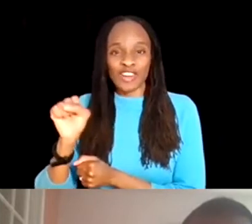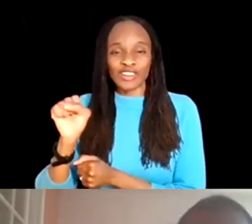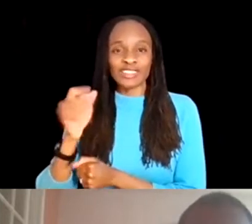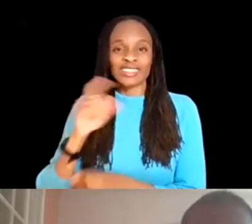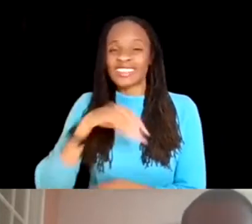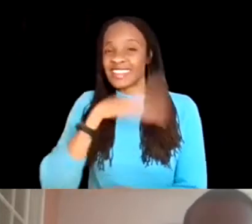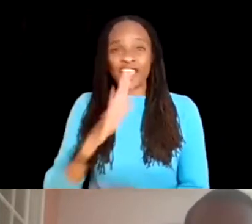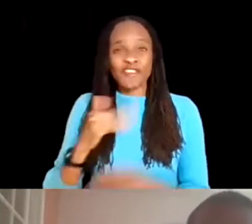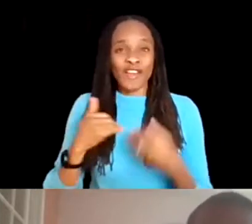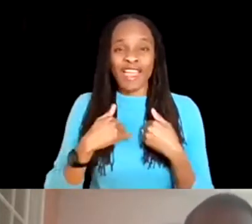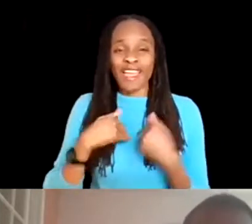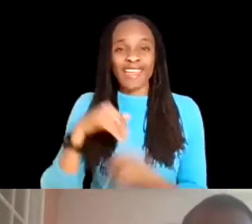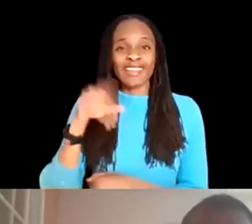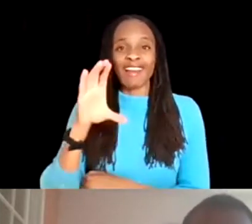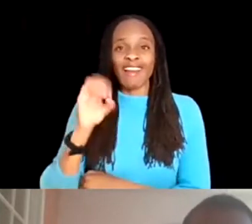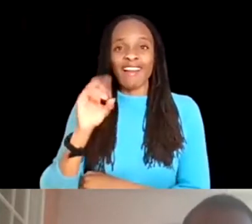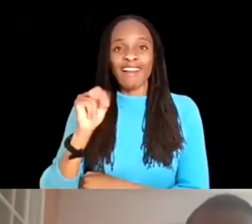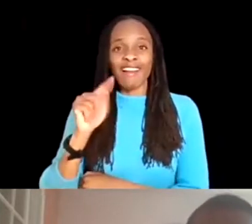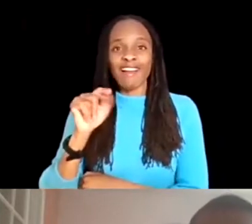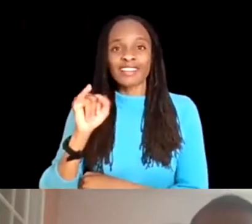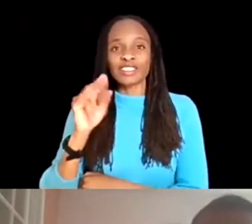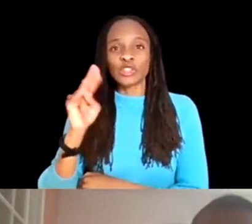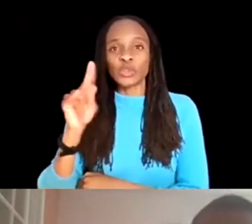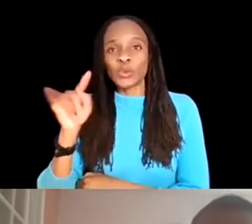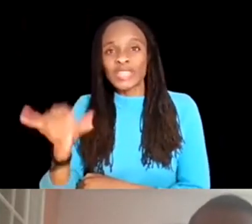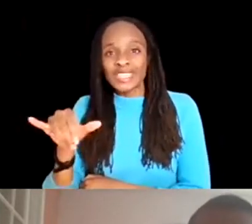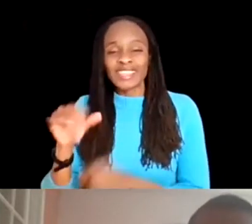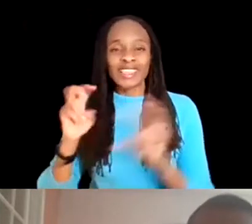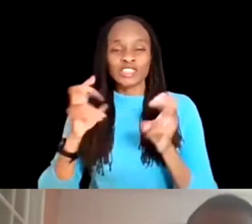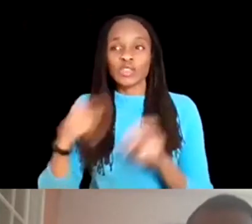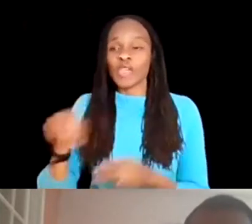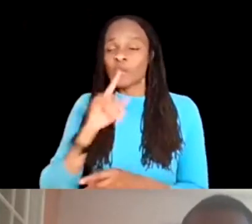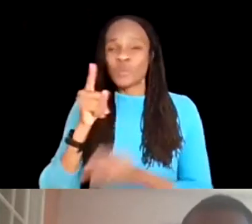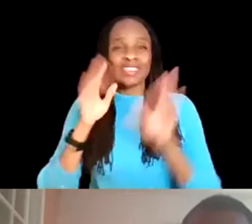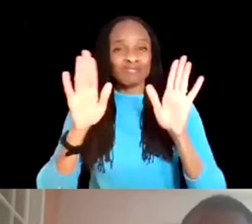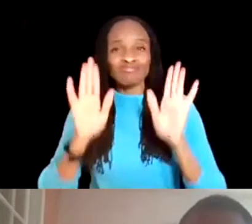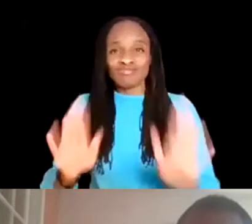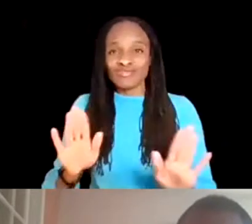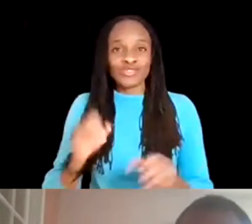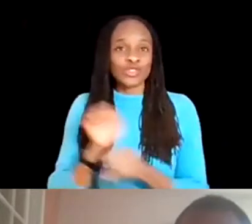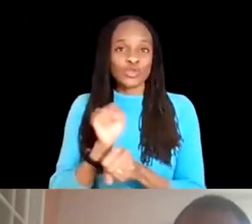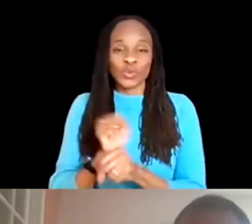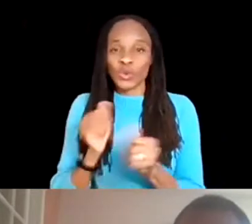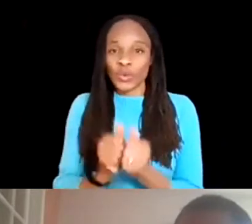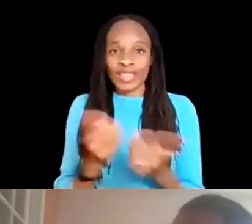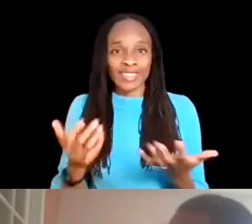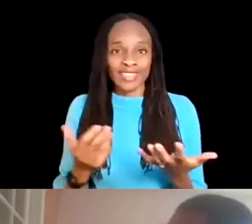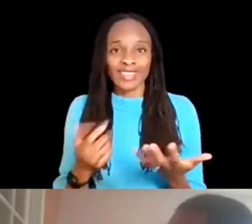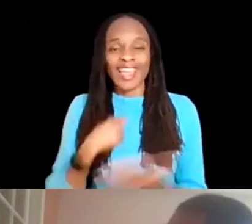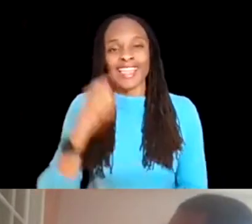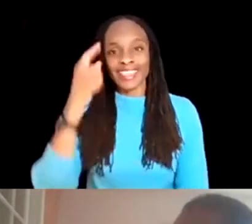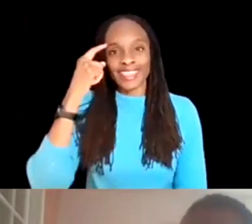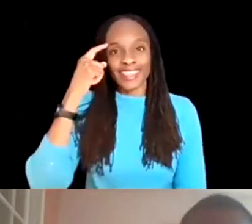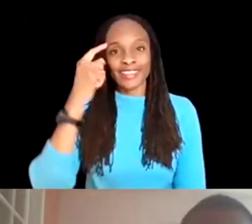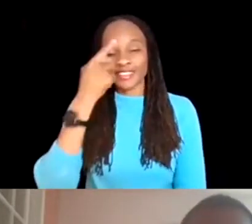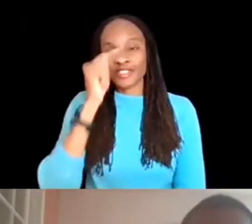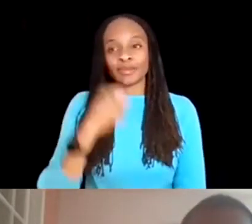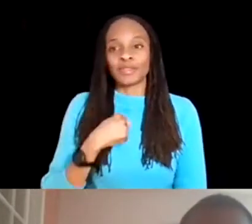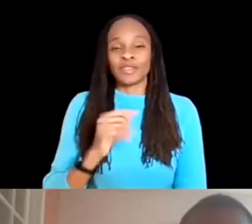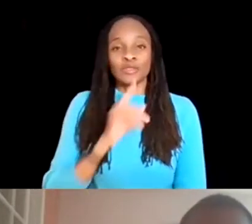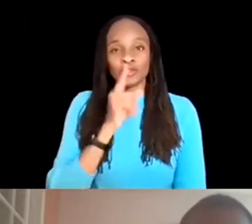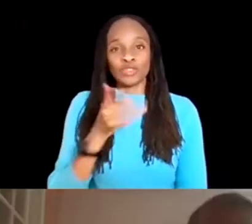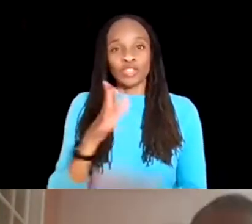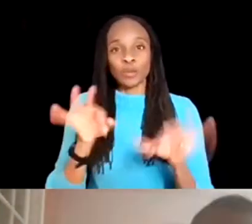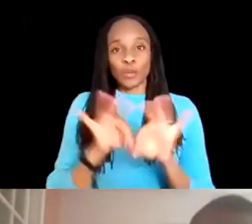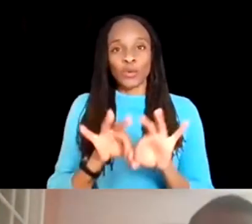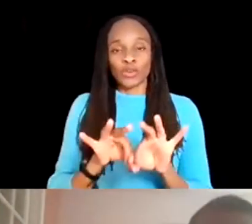issue. They were unbelievable. They were so fabulous to work with. And I think for me, it was really important